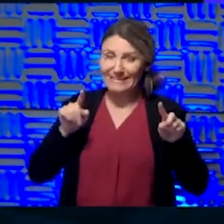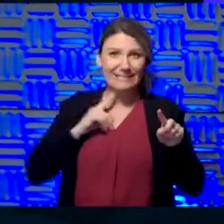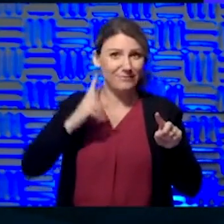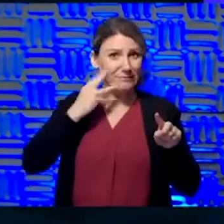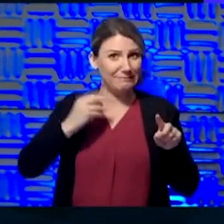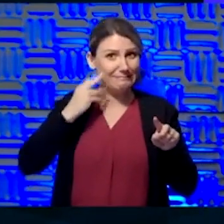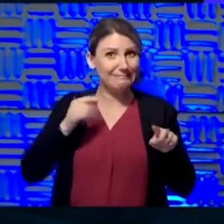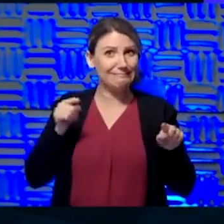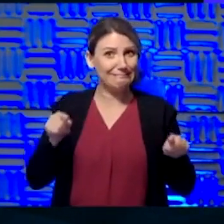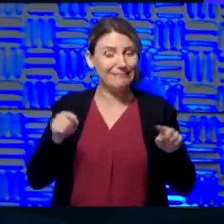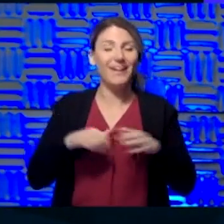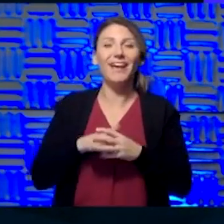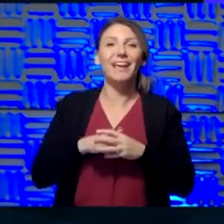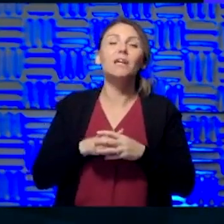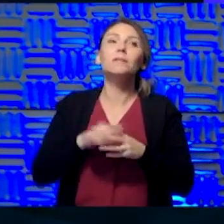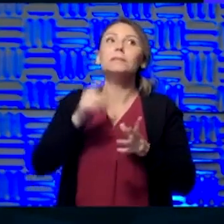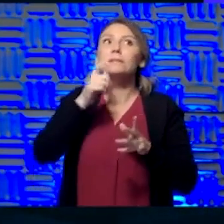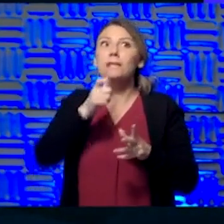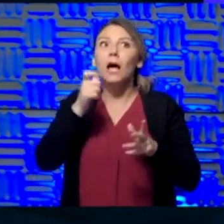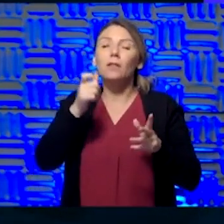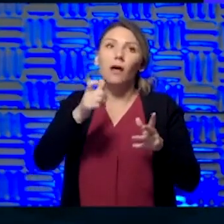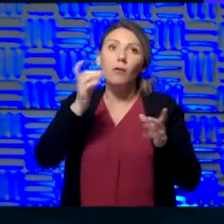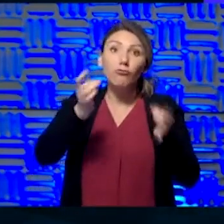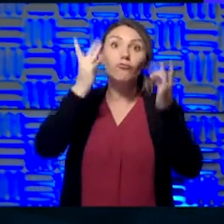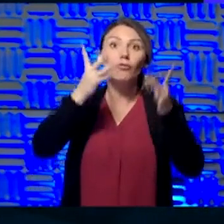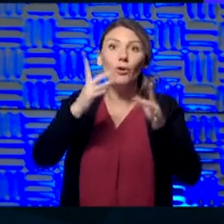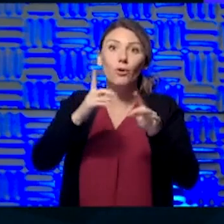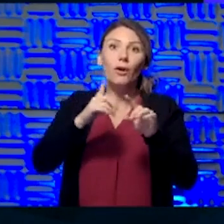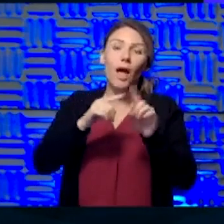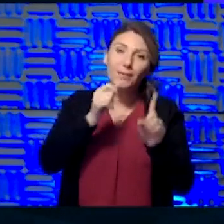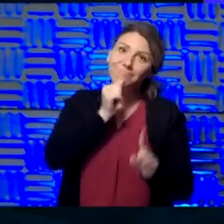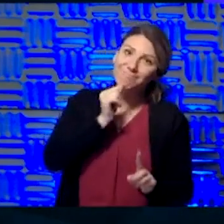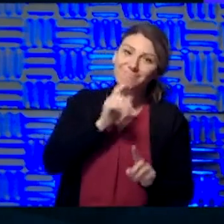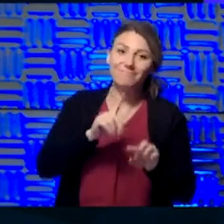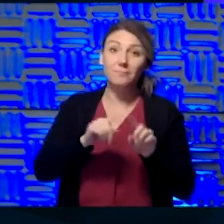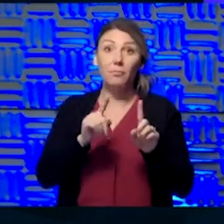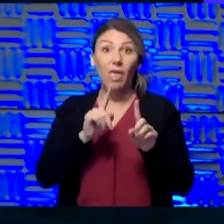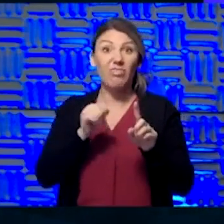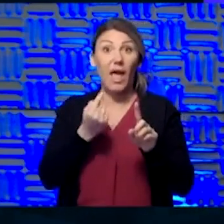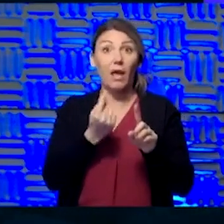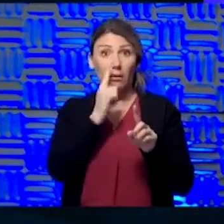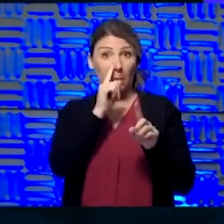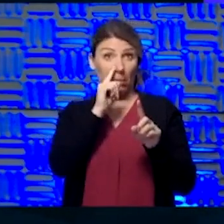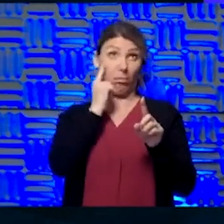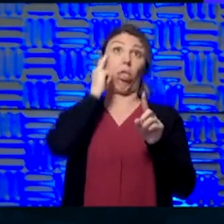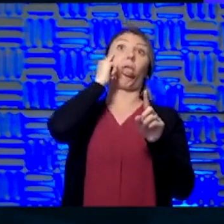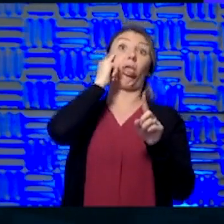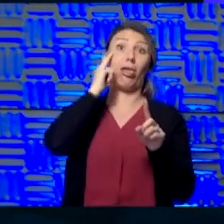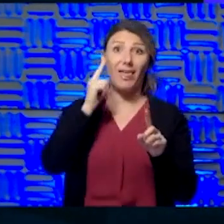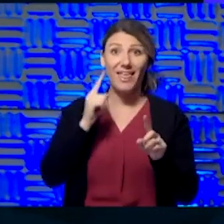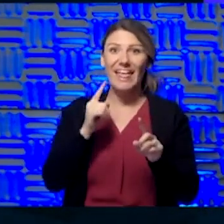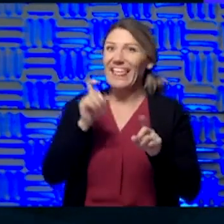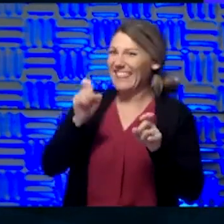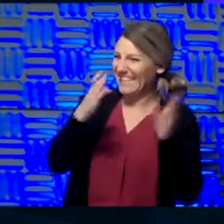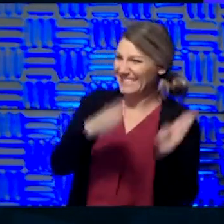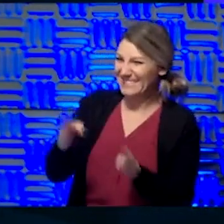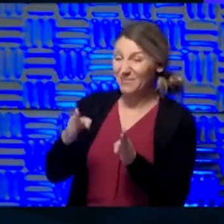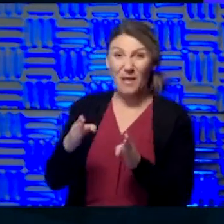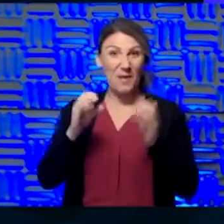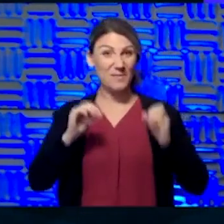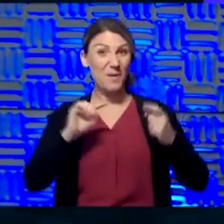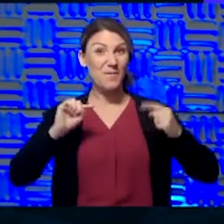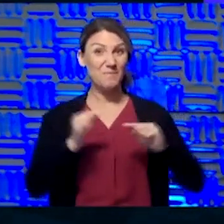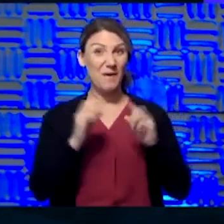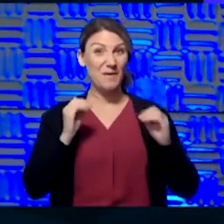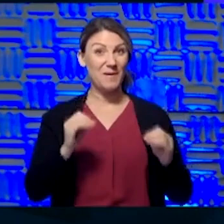yeah, it wasn't too bad. It wasn't too unbearable. But they got up in there. That's the plan. That's what we say. No pain, no